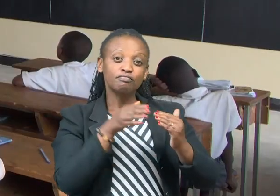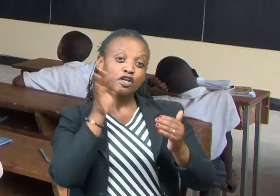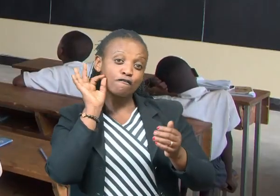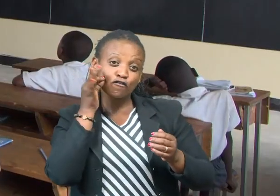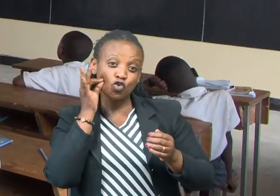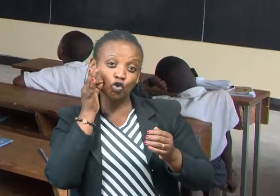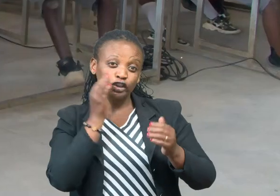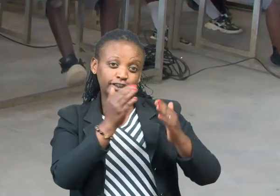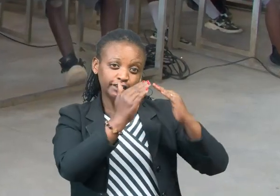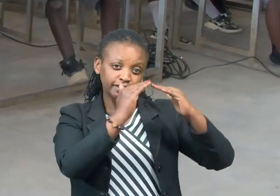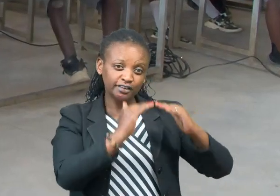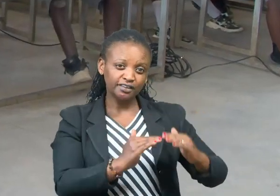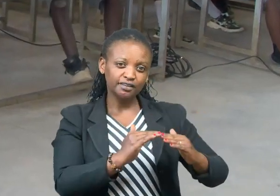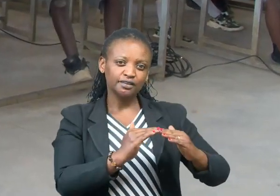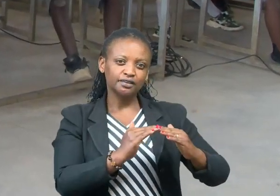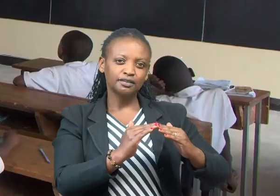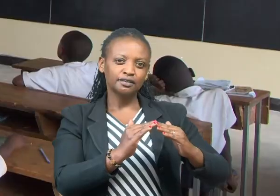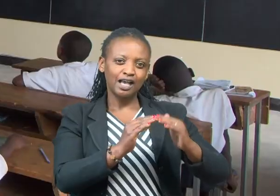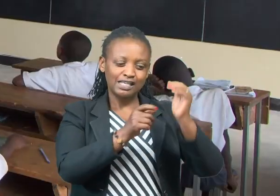fruit,